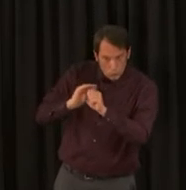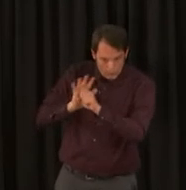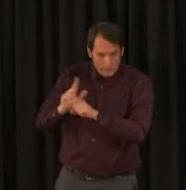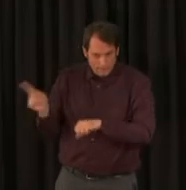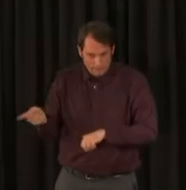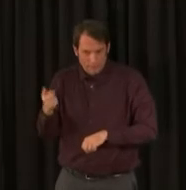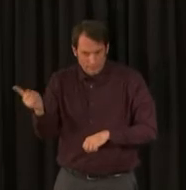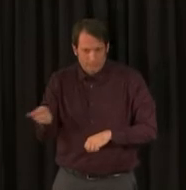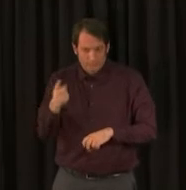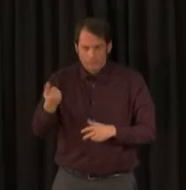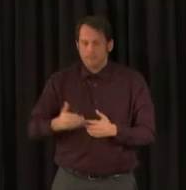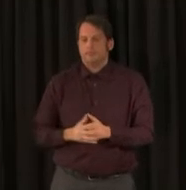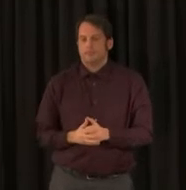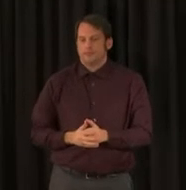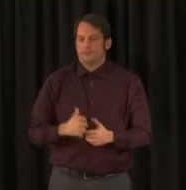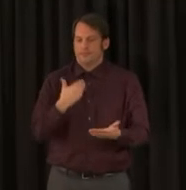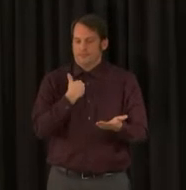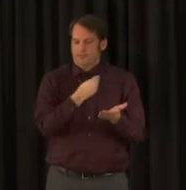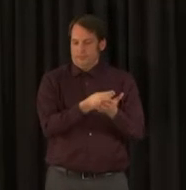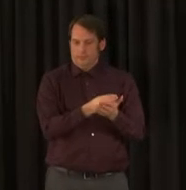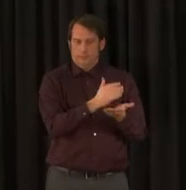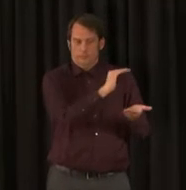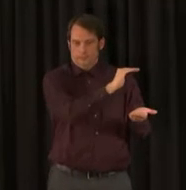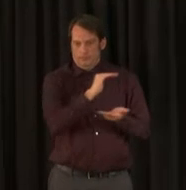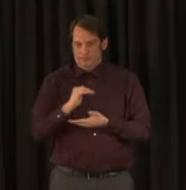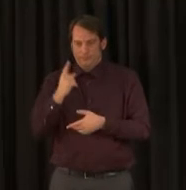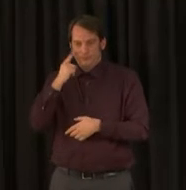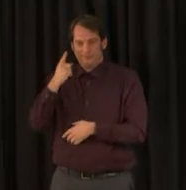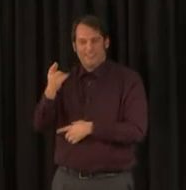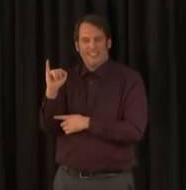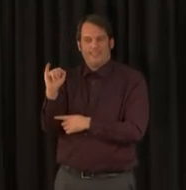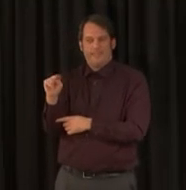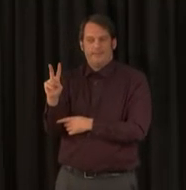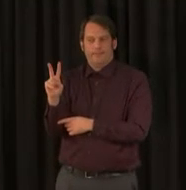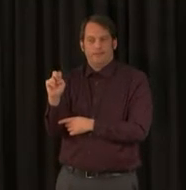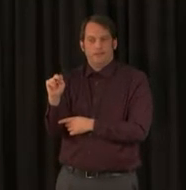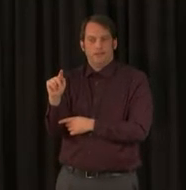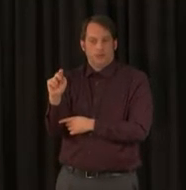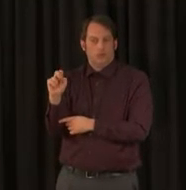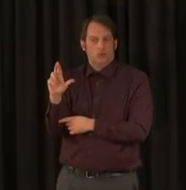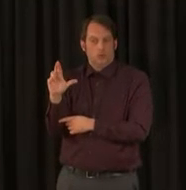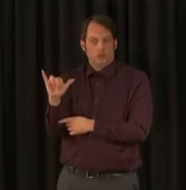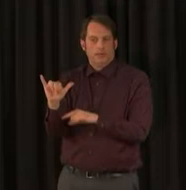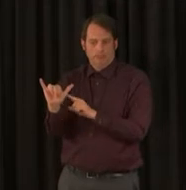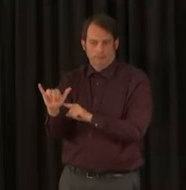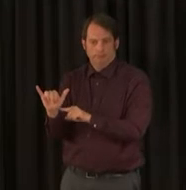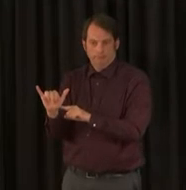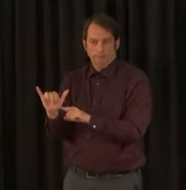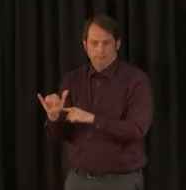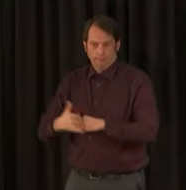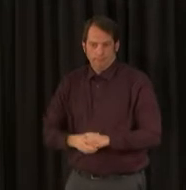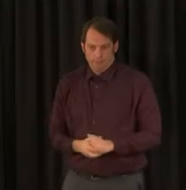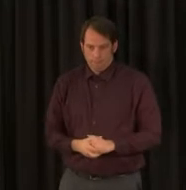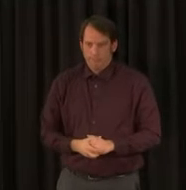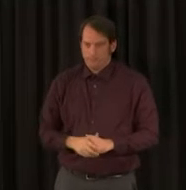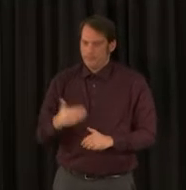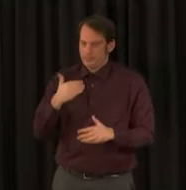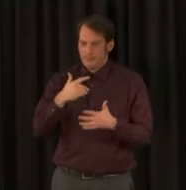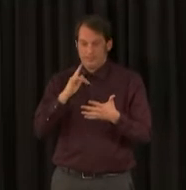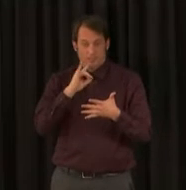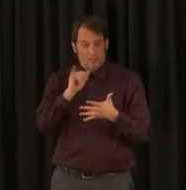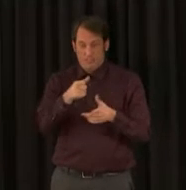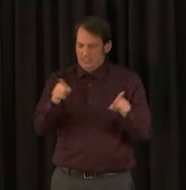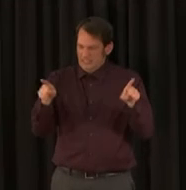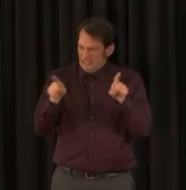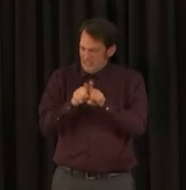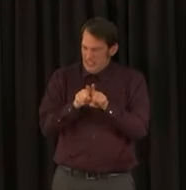replenish your inventory, okay? And so now you have new ways of using that